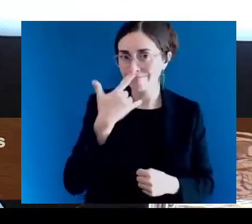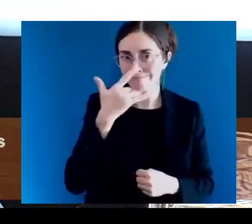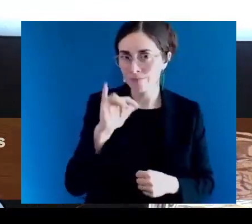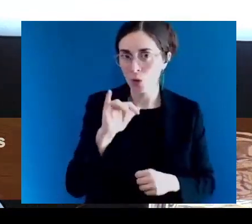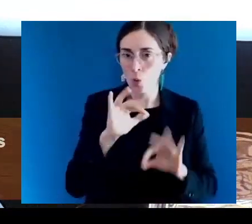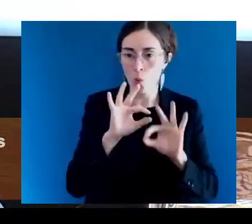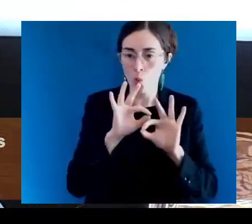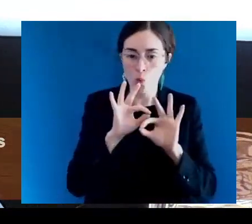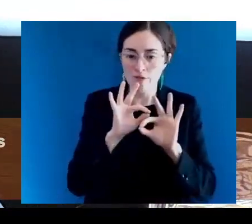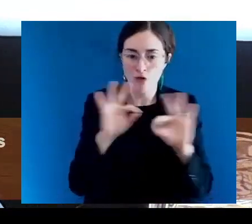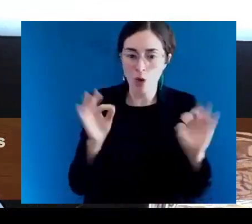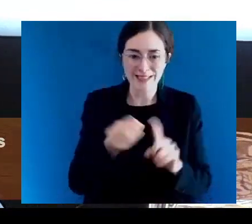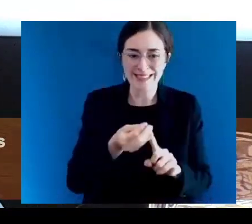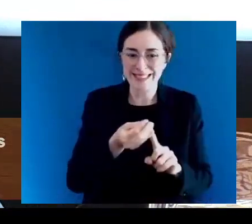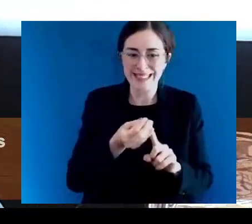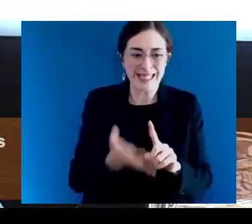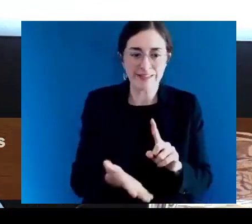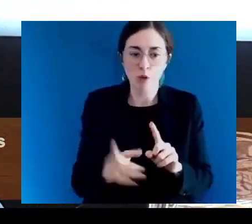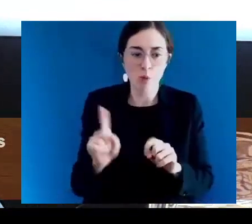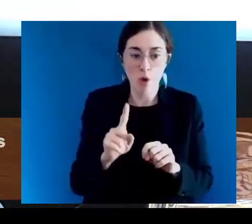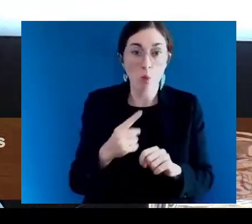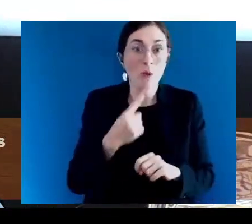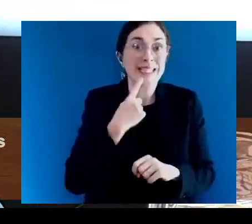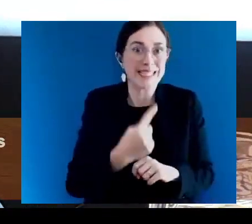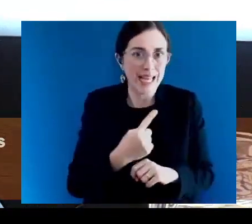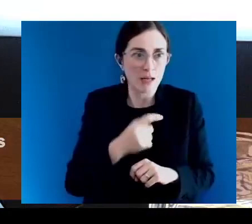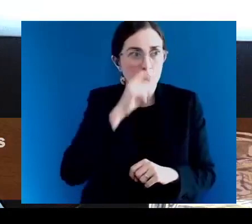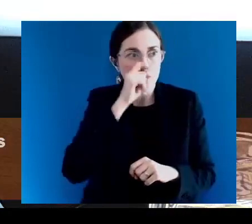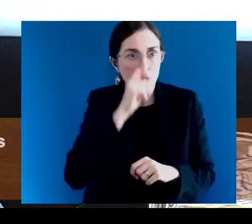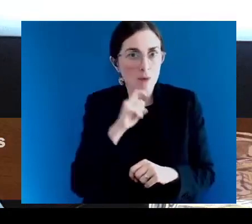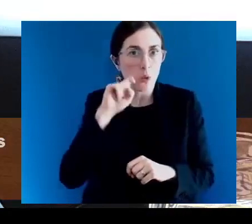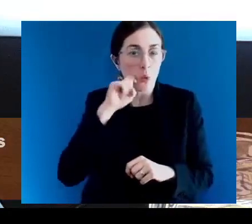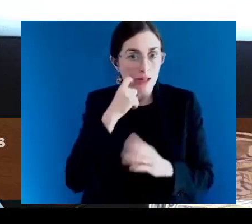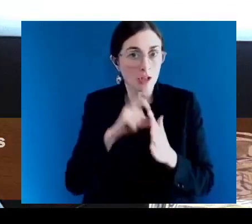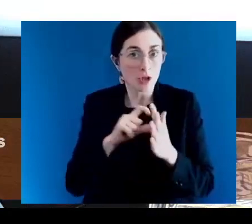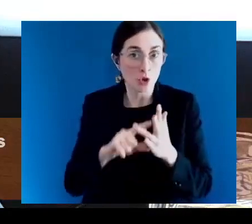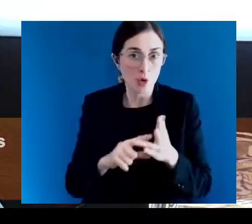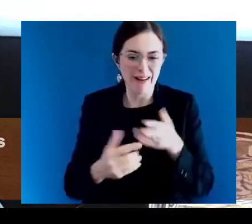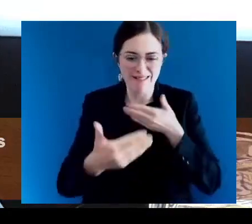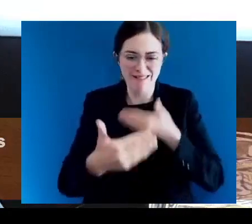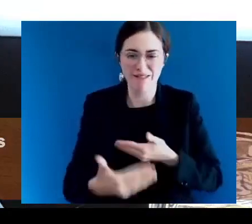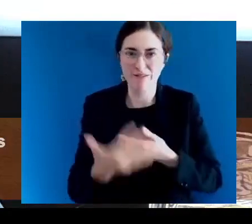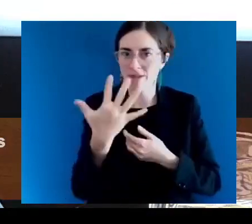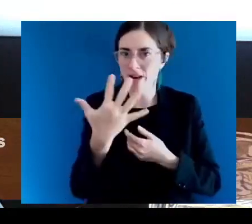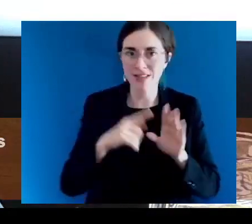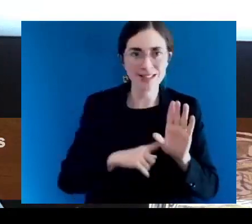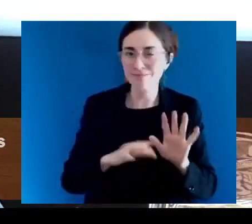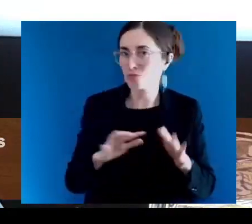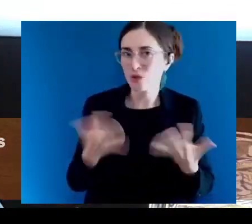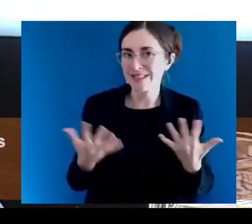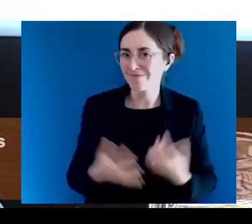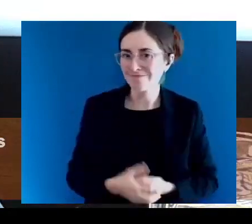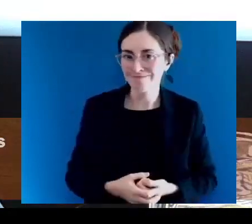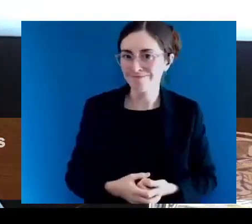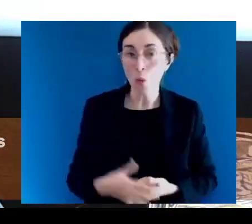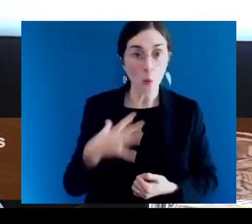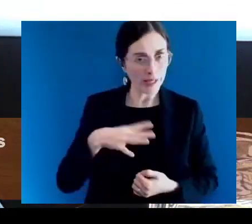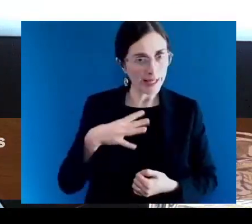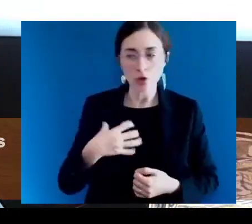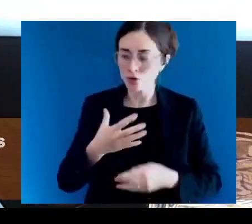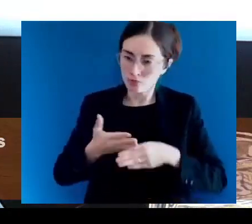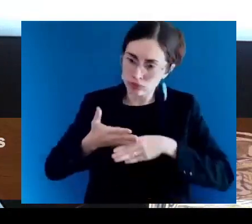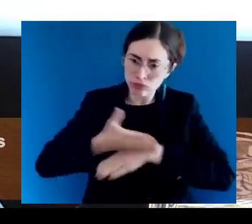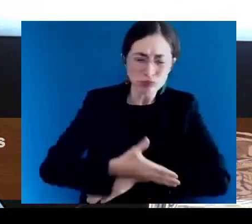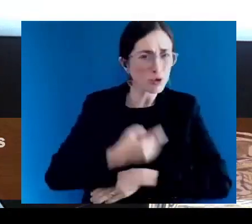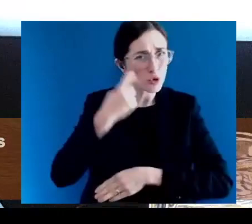not delivered anywhere near what we said we would in that five-year strategy. And we have to try hard, and we have to work harder and get